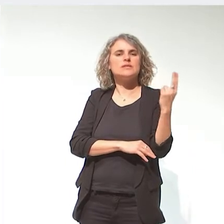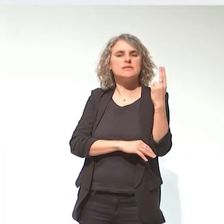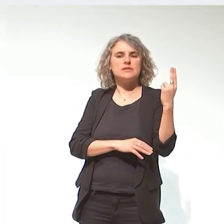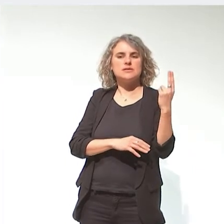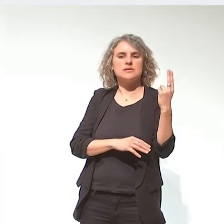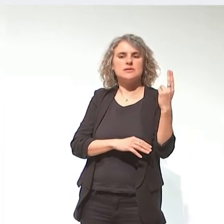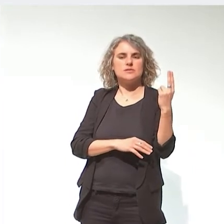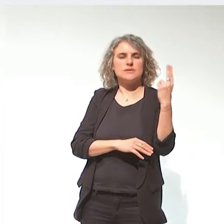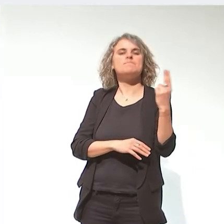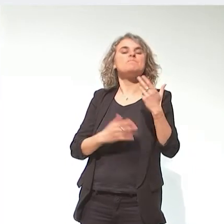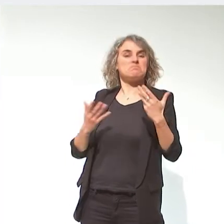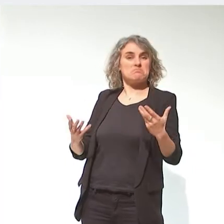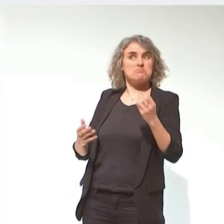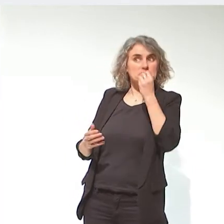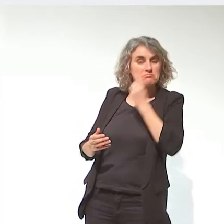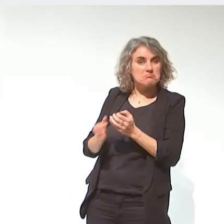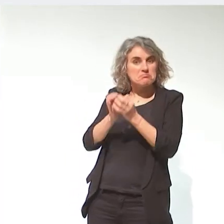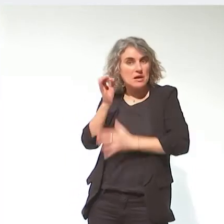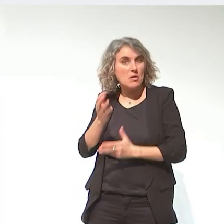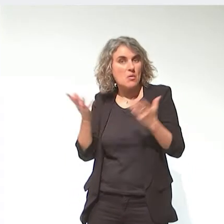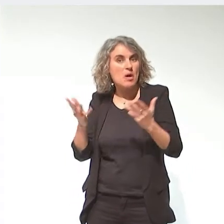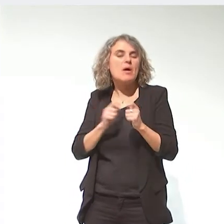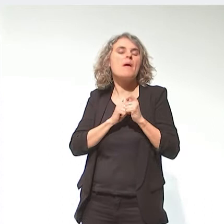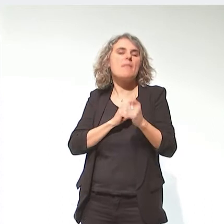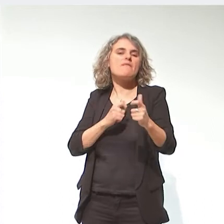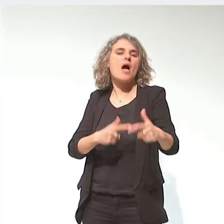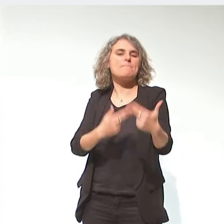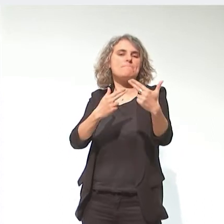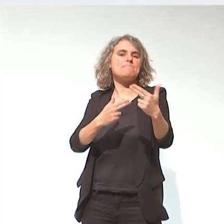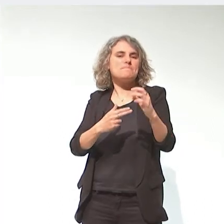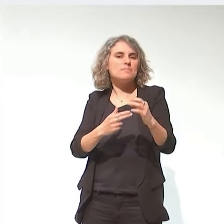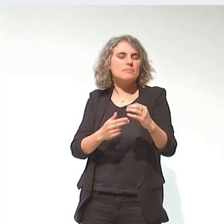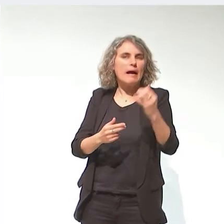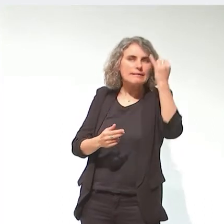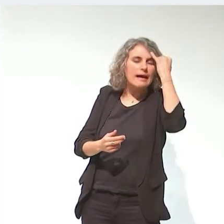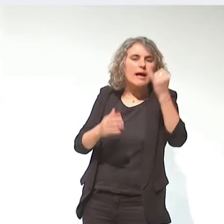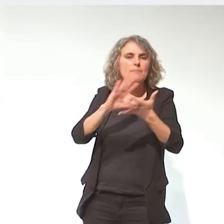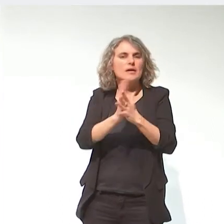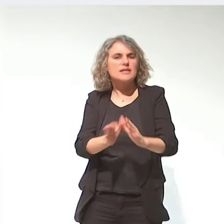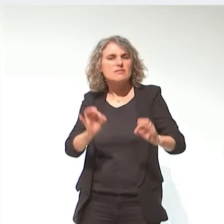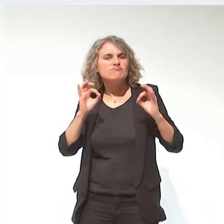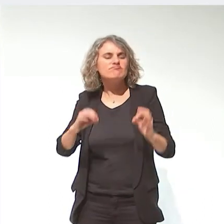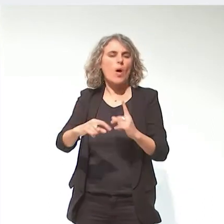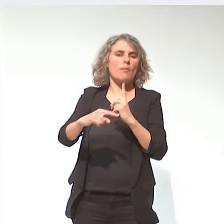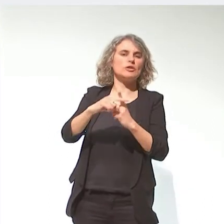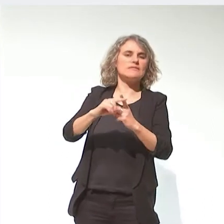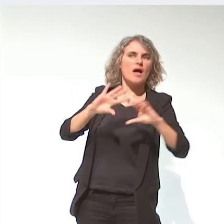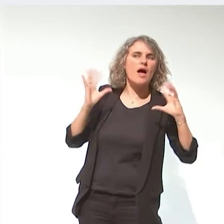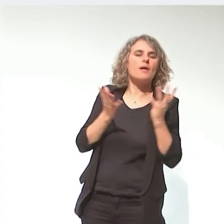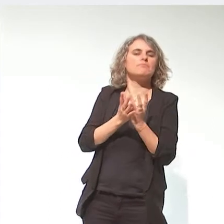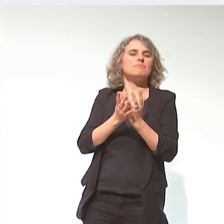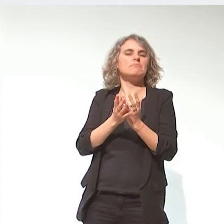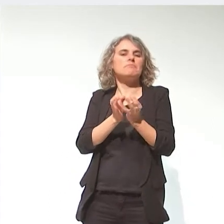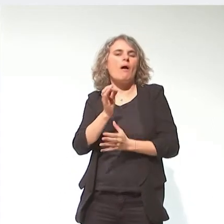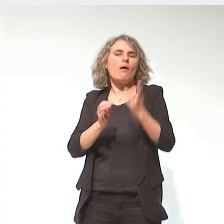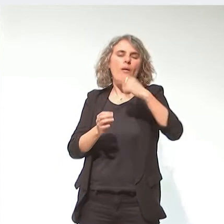you still encounter? And the second part of our discussion will be talking about sharing best practices